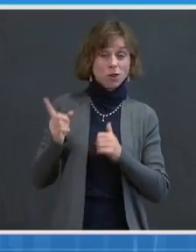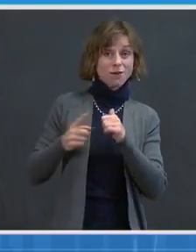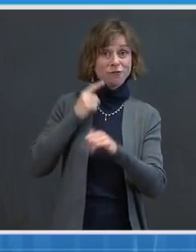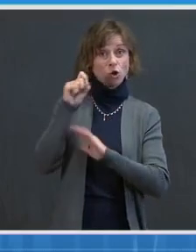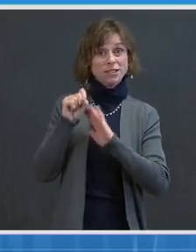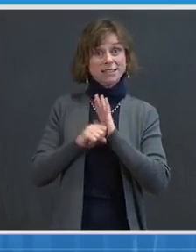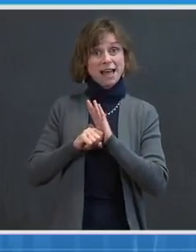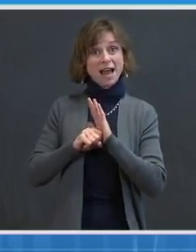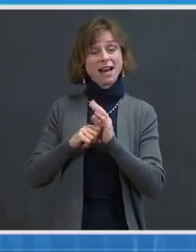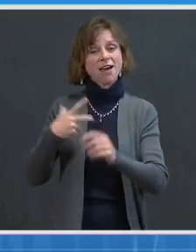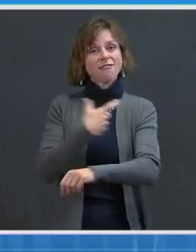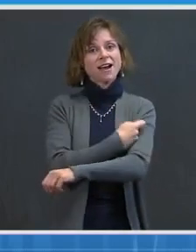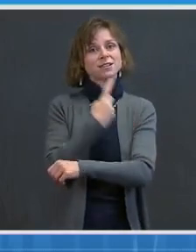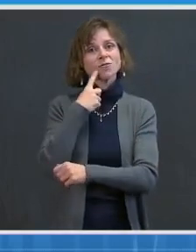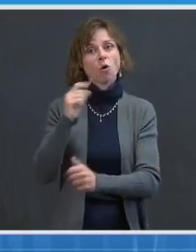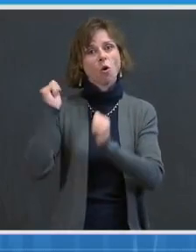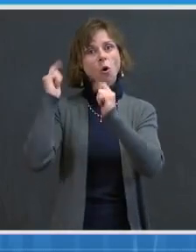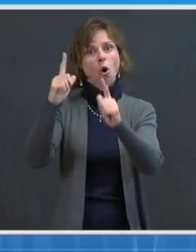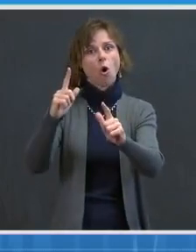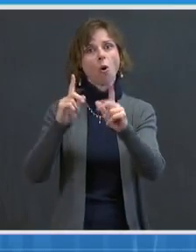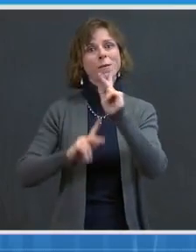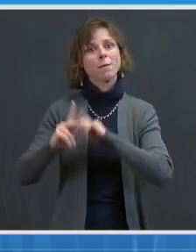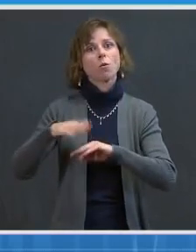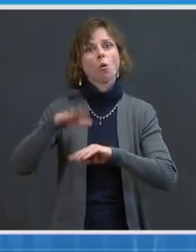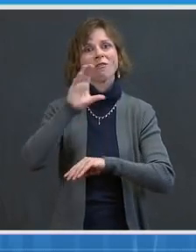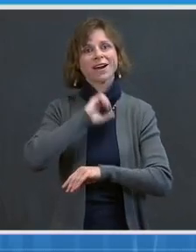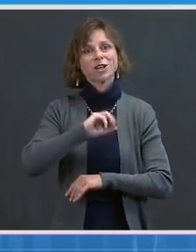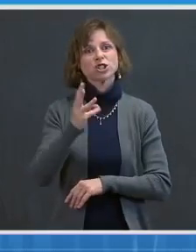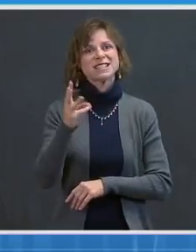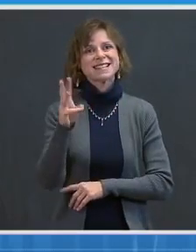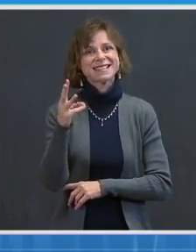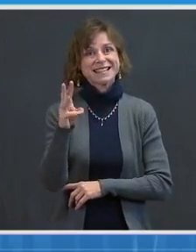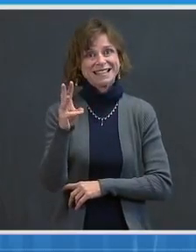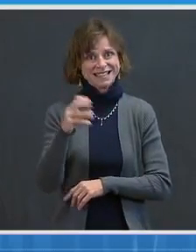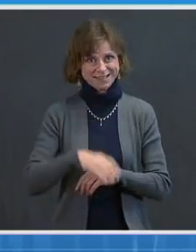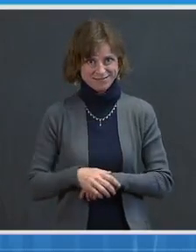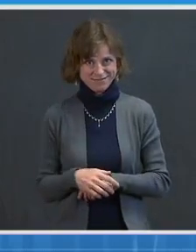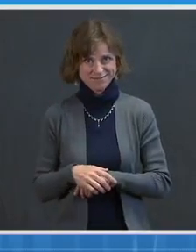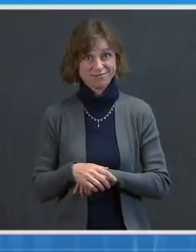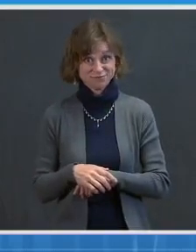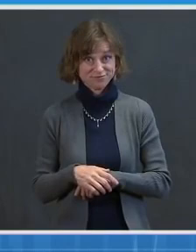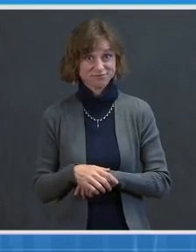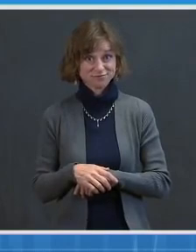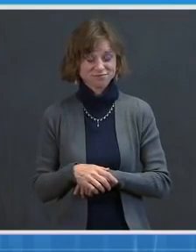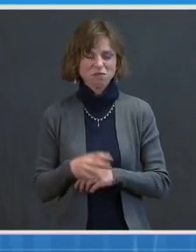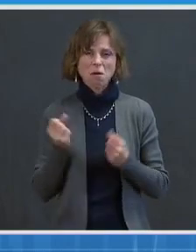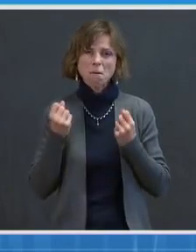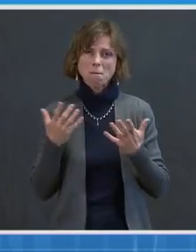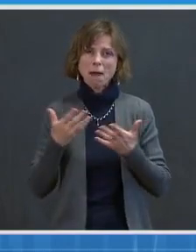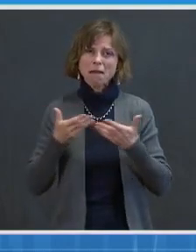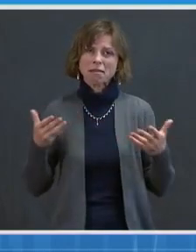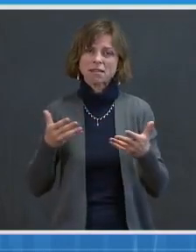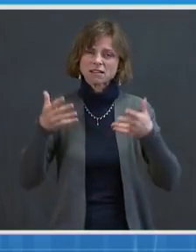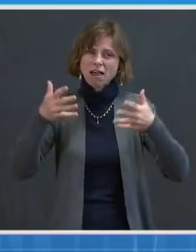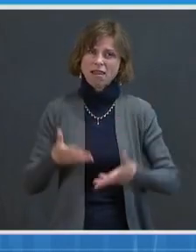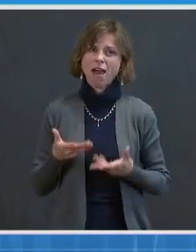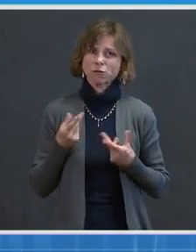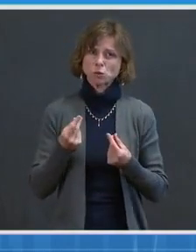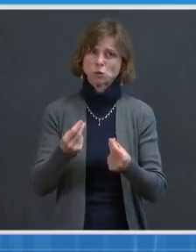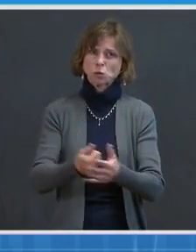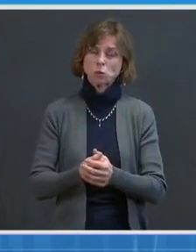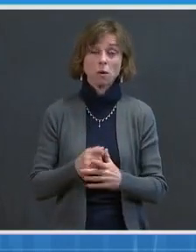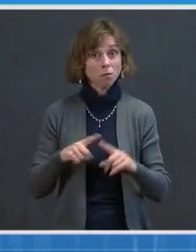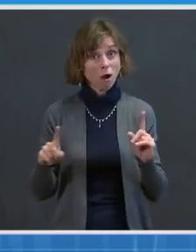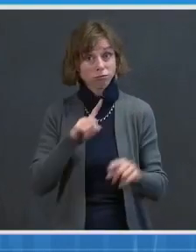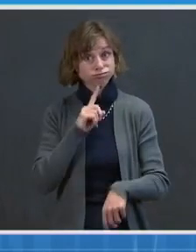to all people over the age of 16. There are many steps left in the path, but we are making progress.